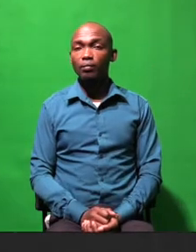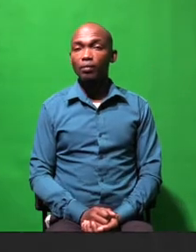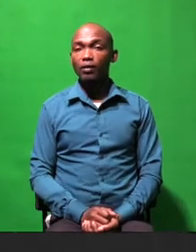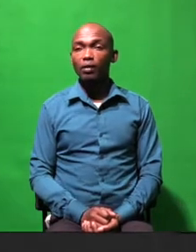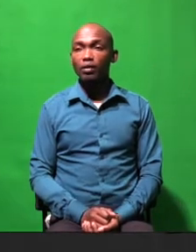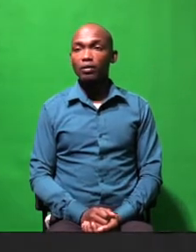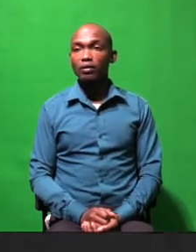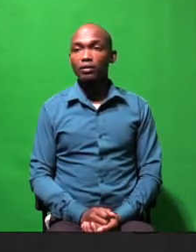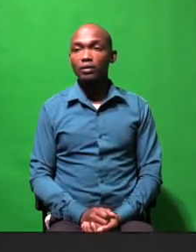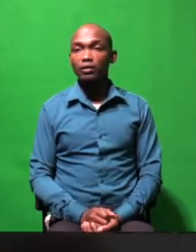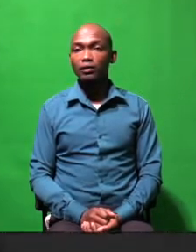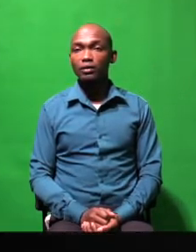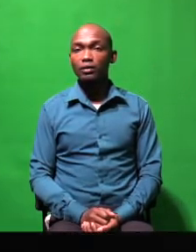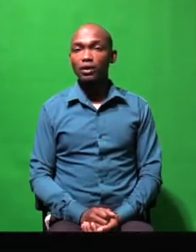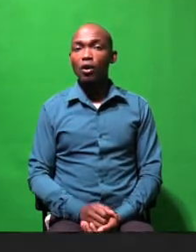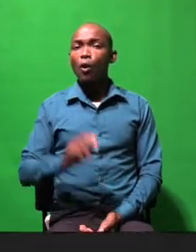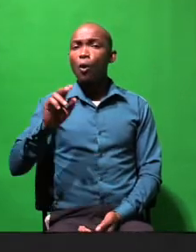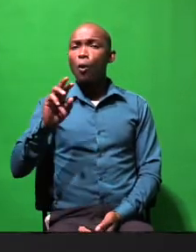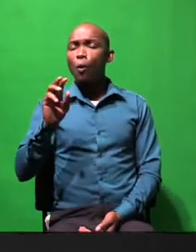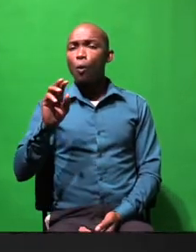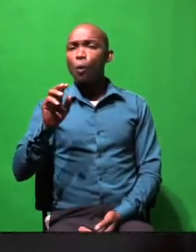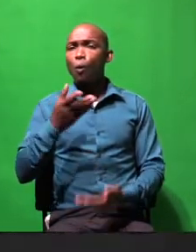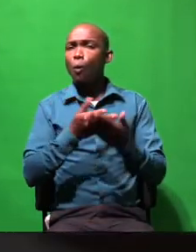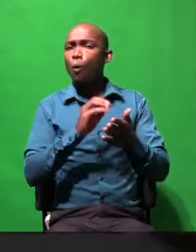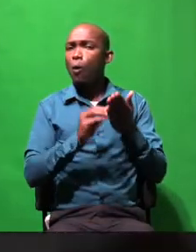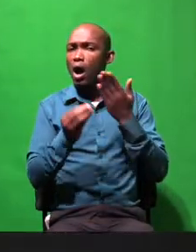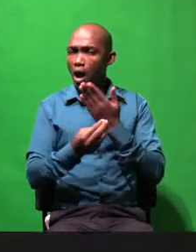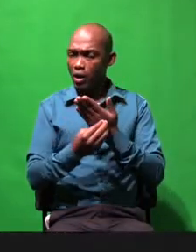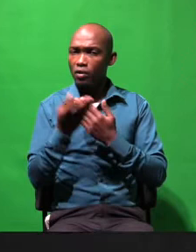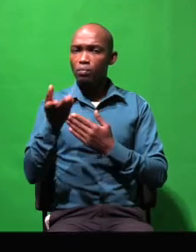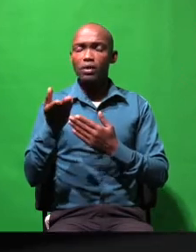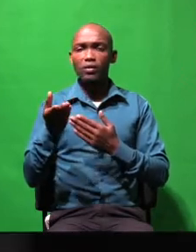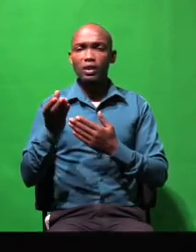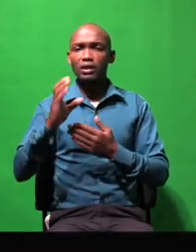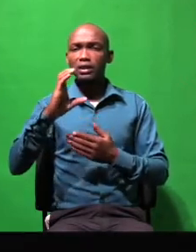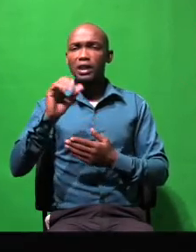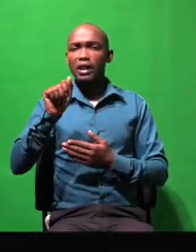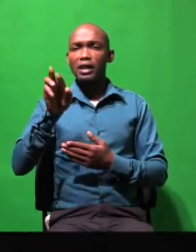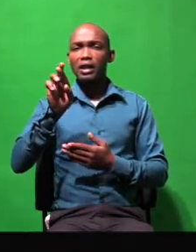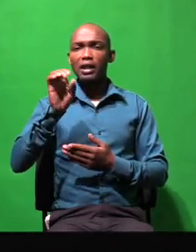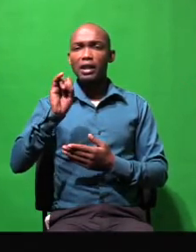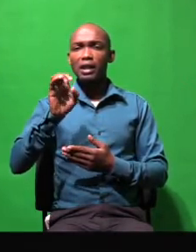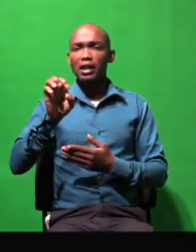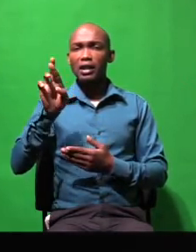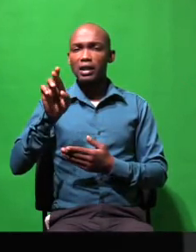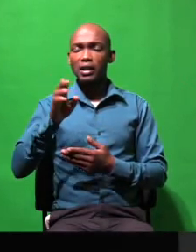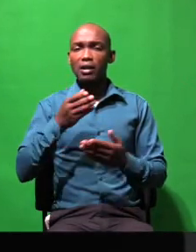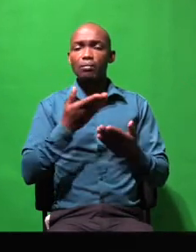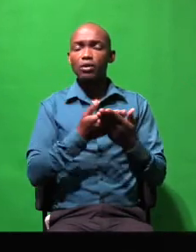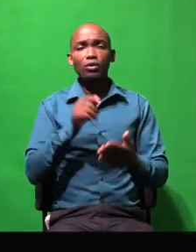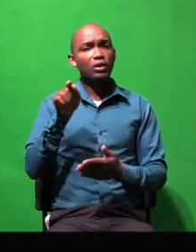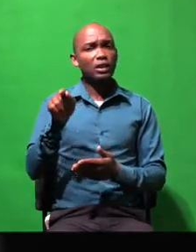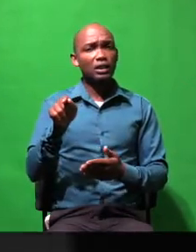Carrier. Why did this will be a carrier? If already said, this disease